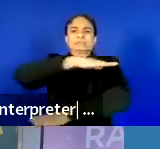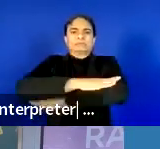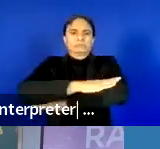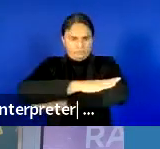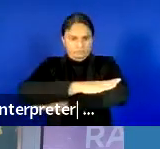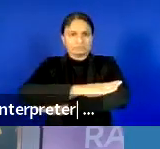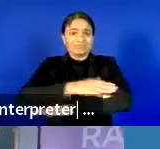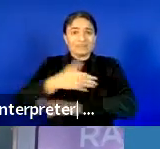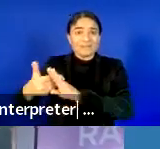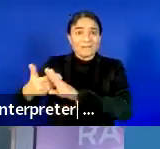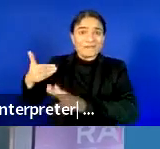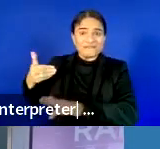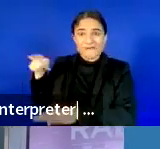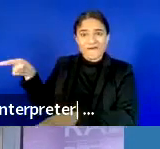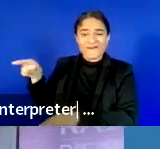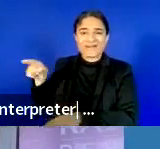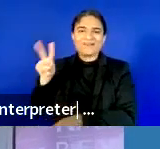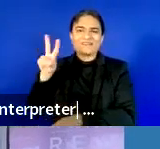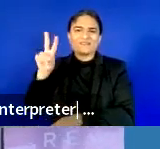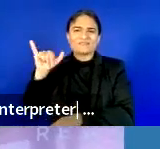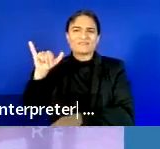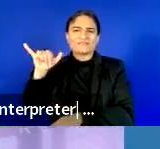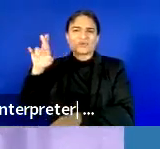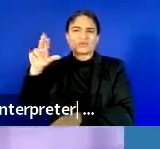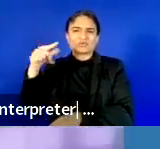that accessibility desk